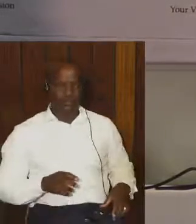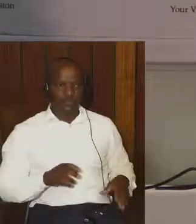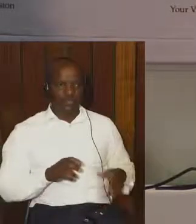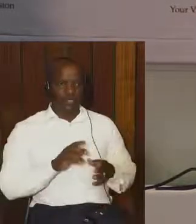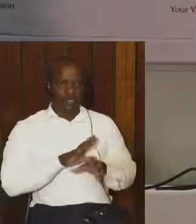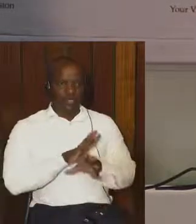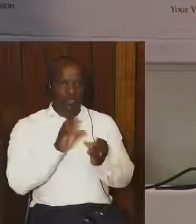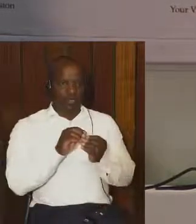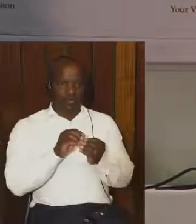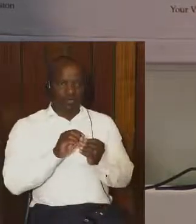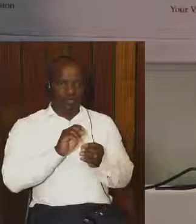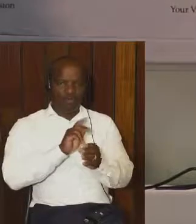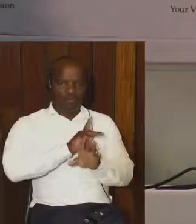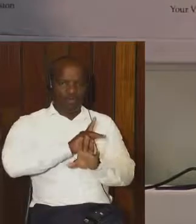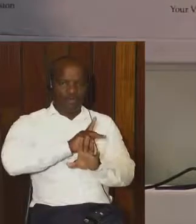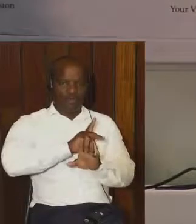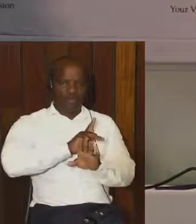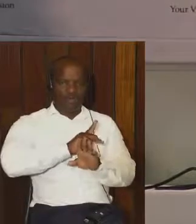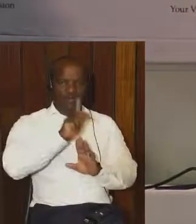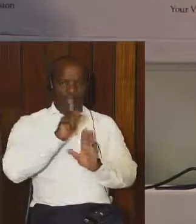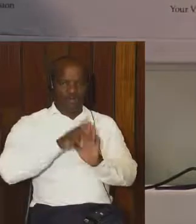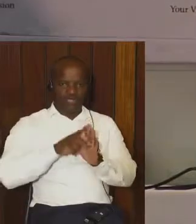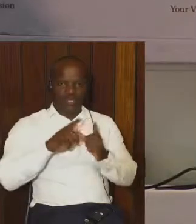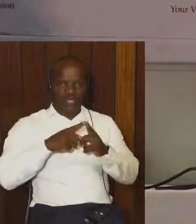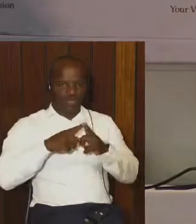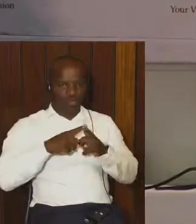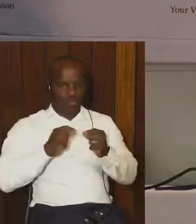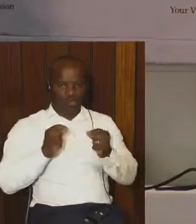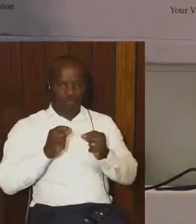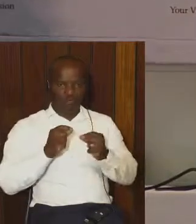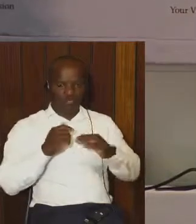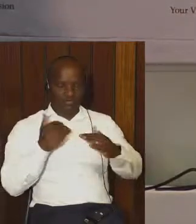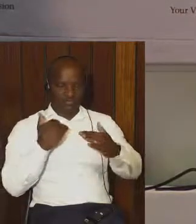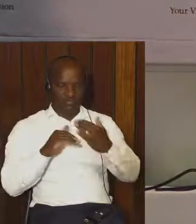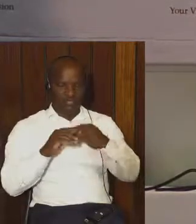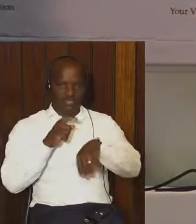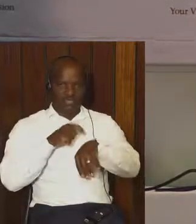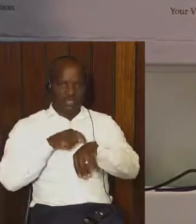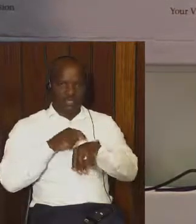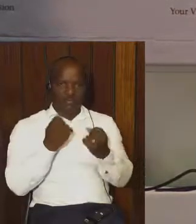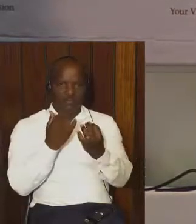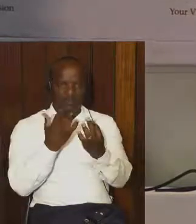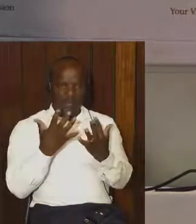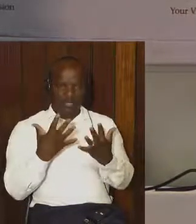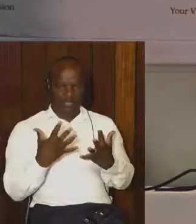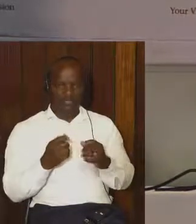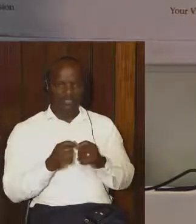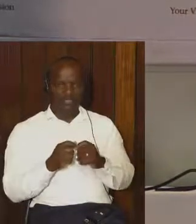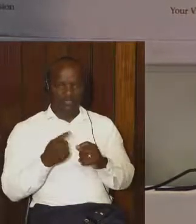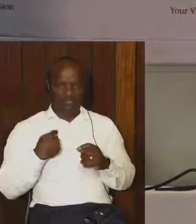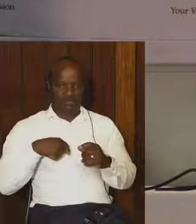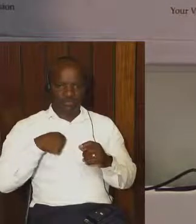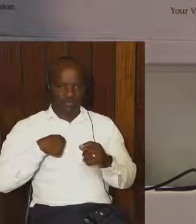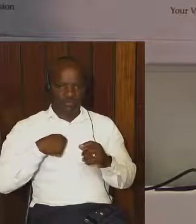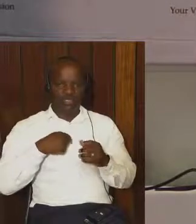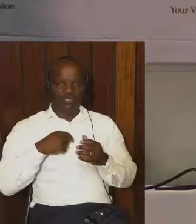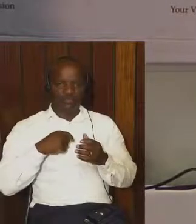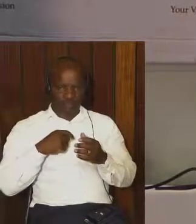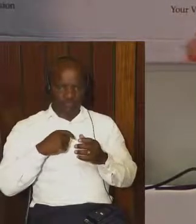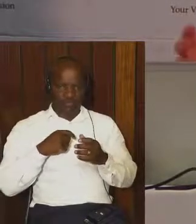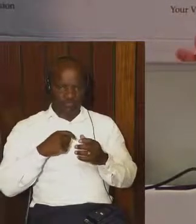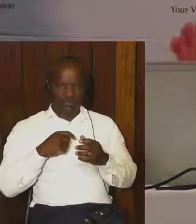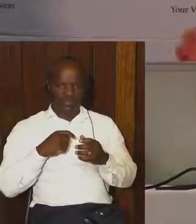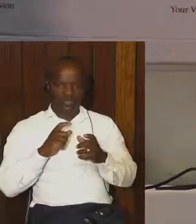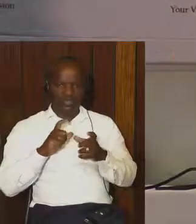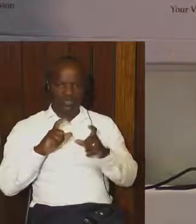budget. And we will do our work as the portfolio committee. So I don't want